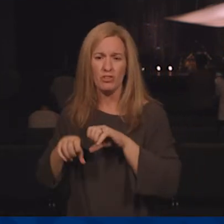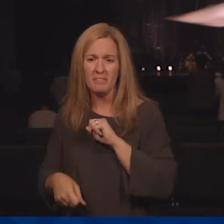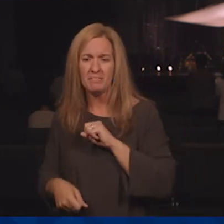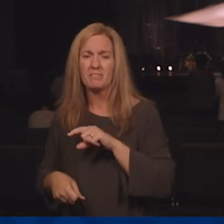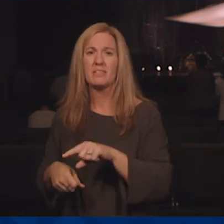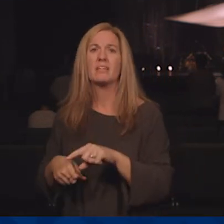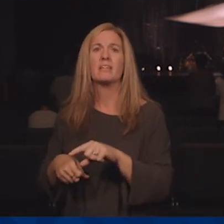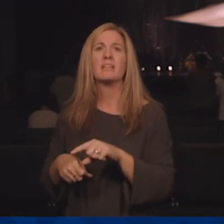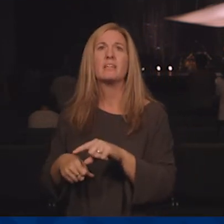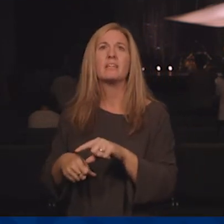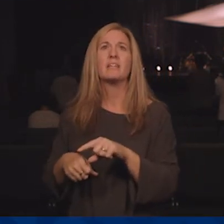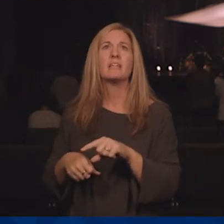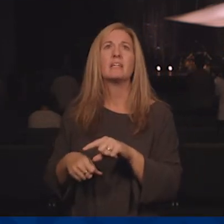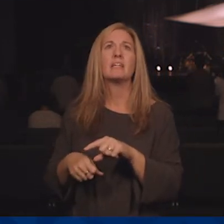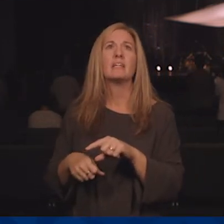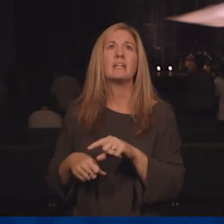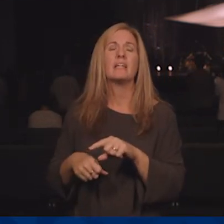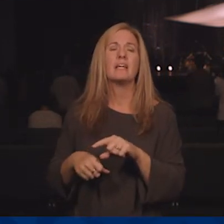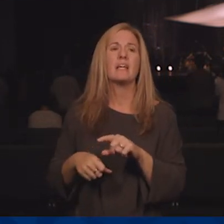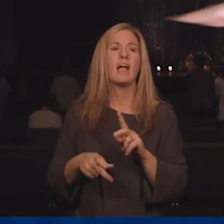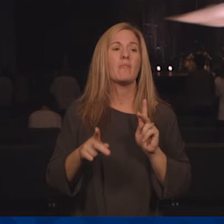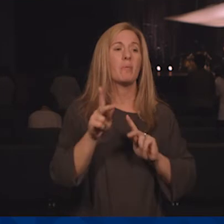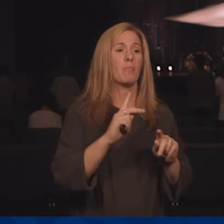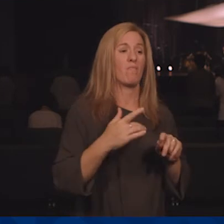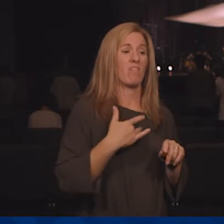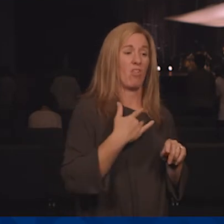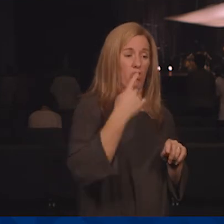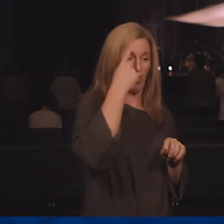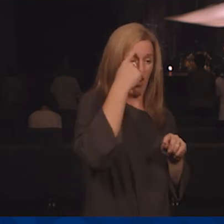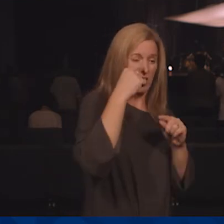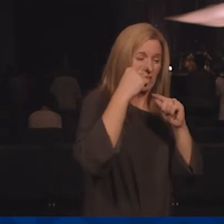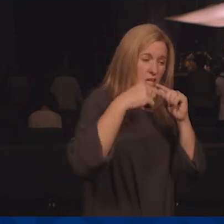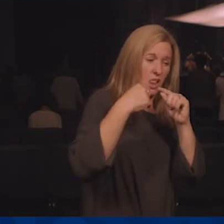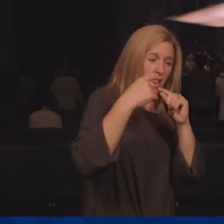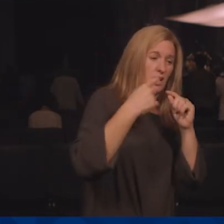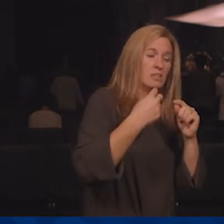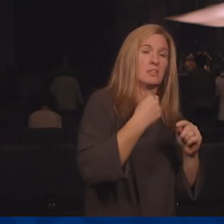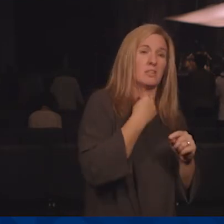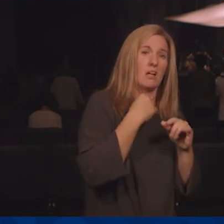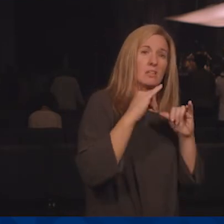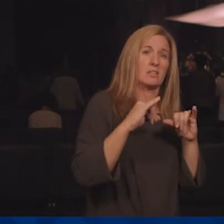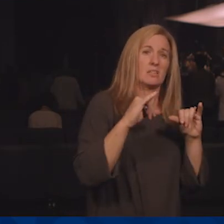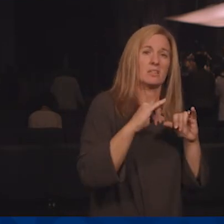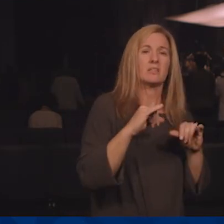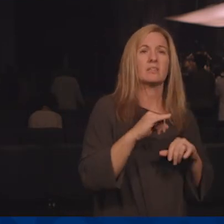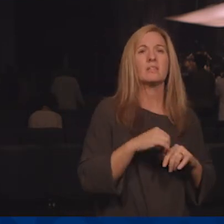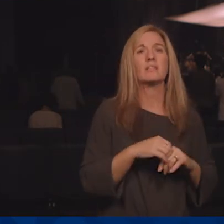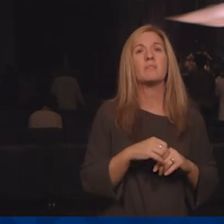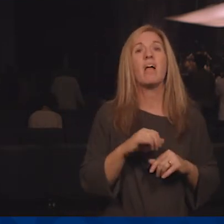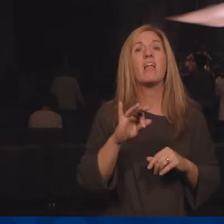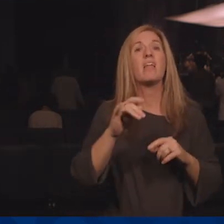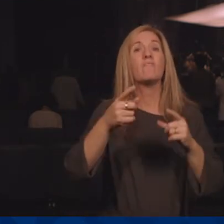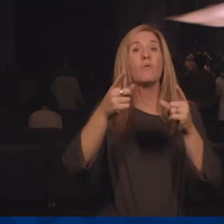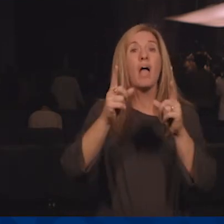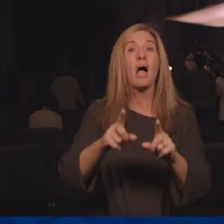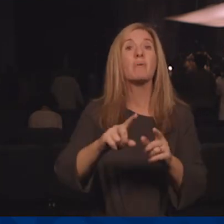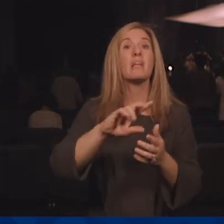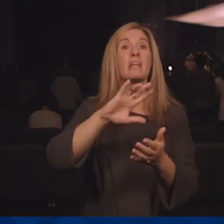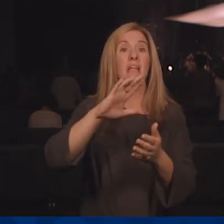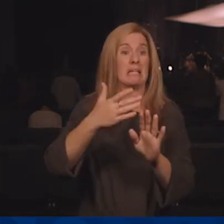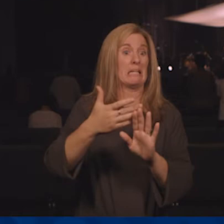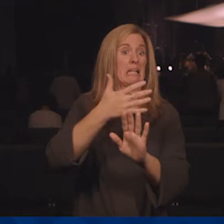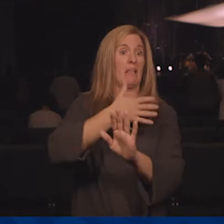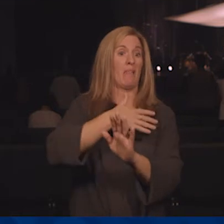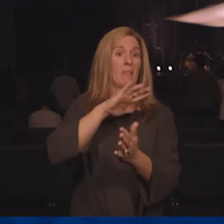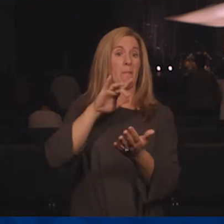who feel like their thoughts are in a loop. And if you happened in the middle of this preach to pray with me